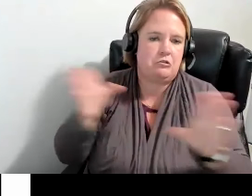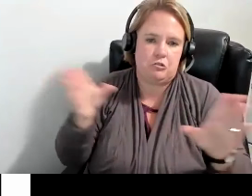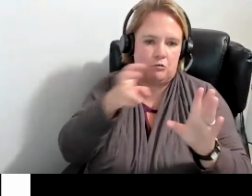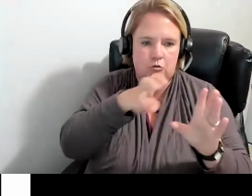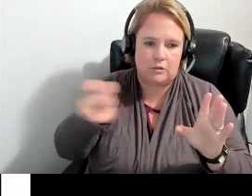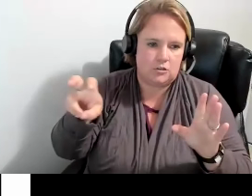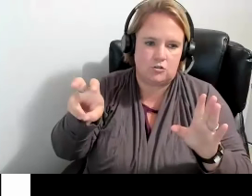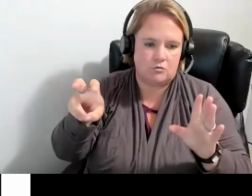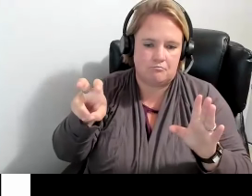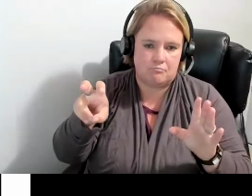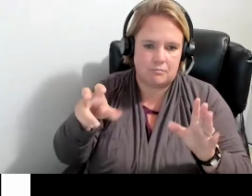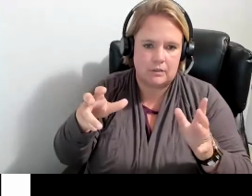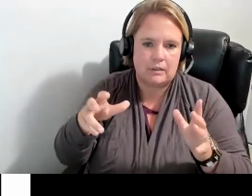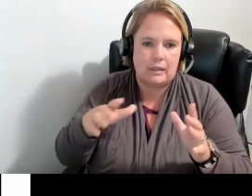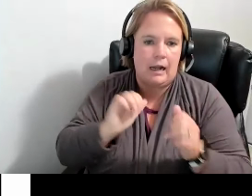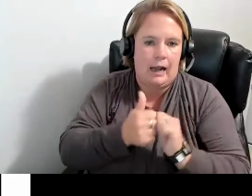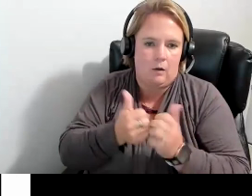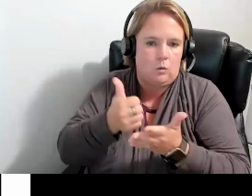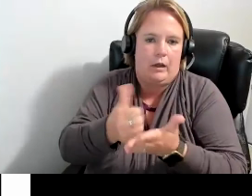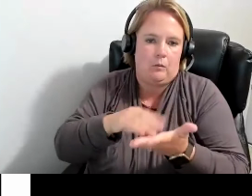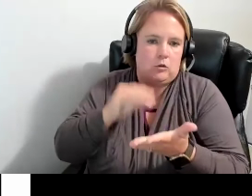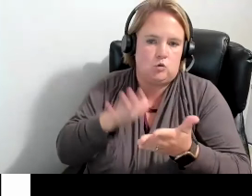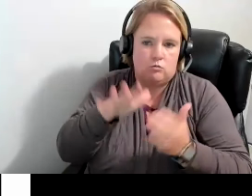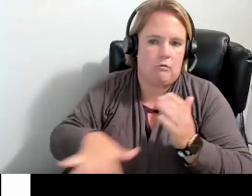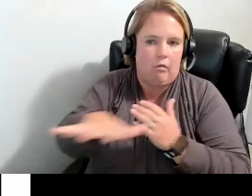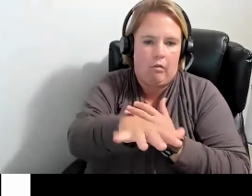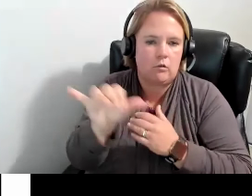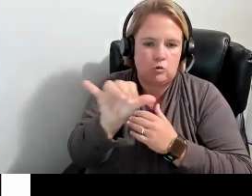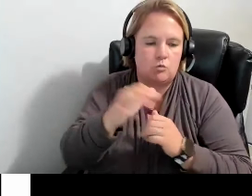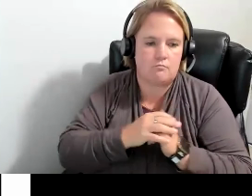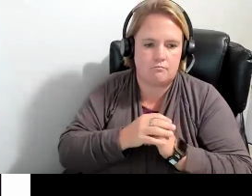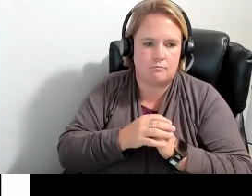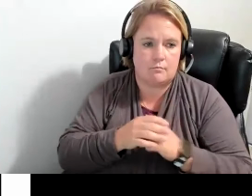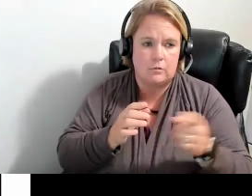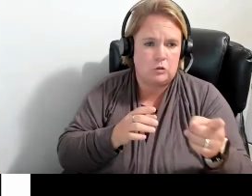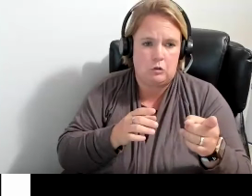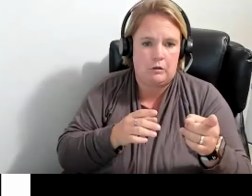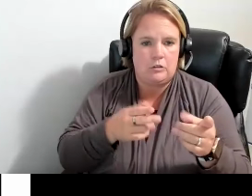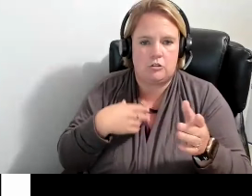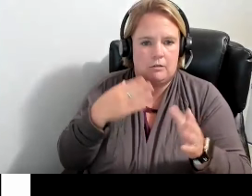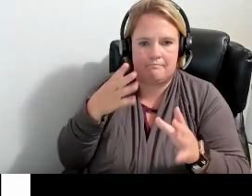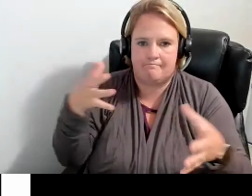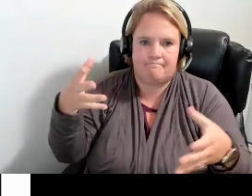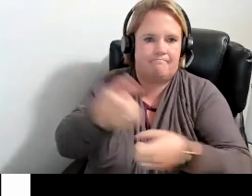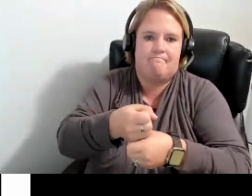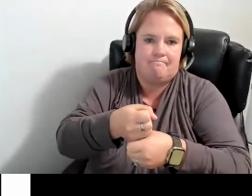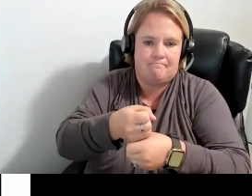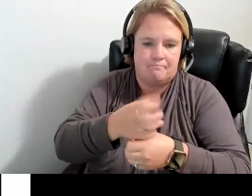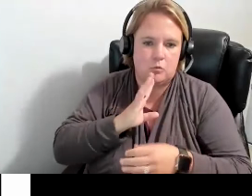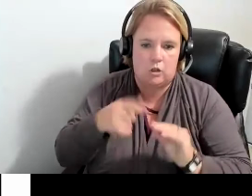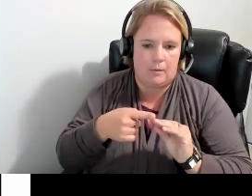general work of how we serve the students out there. So it's just kind of like a blimp view of what I'll be covering.